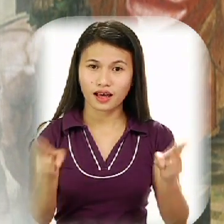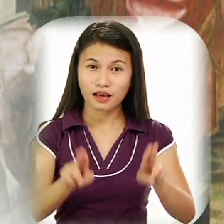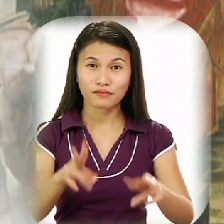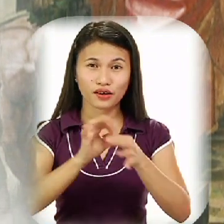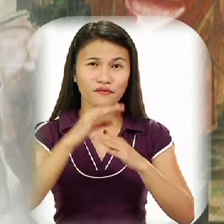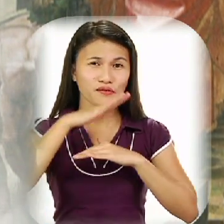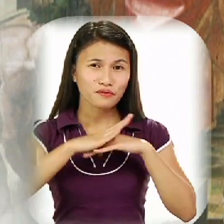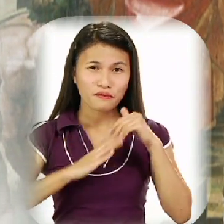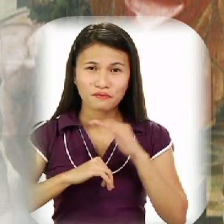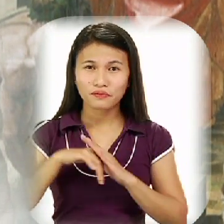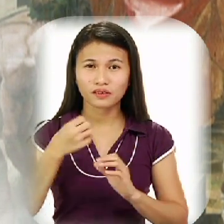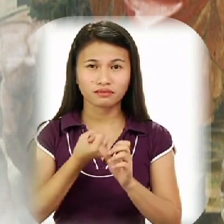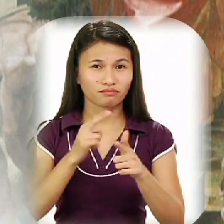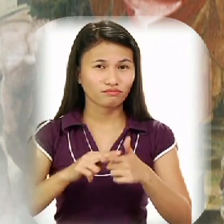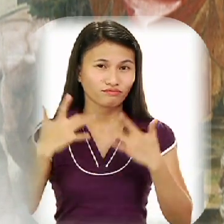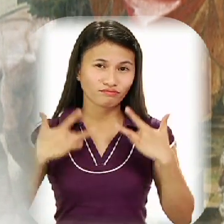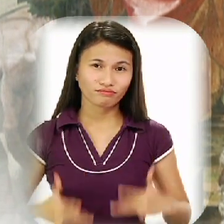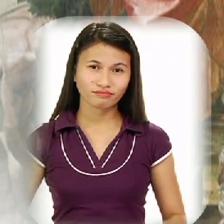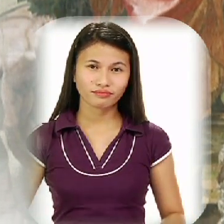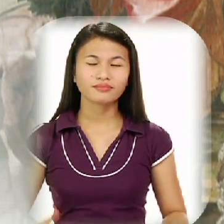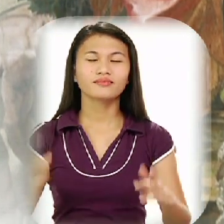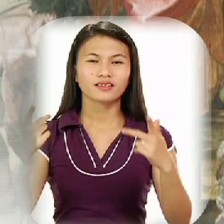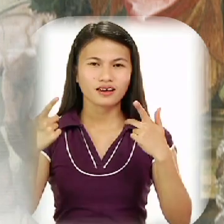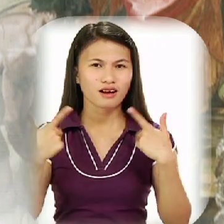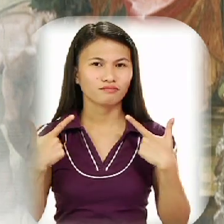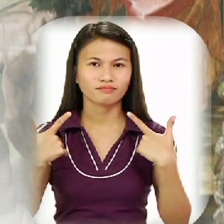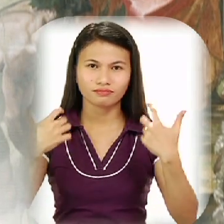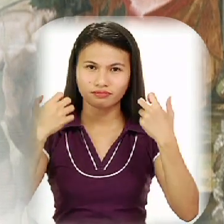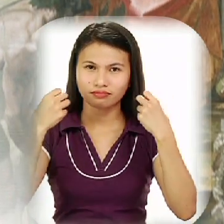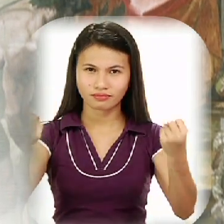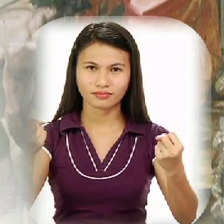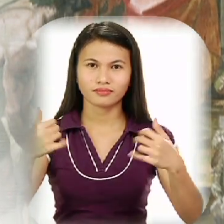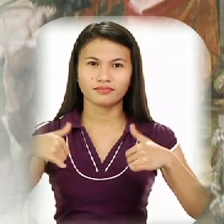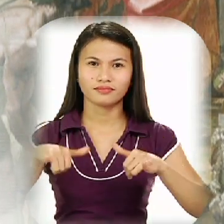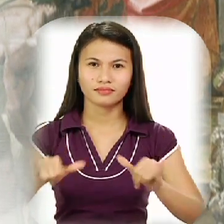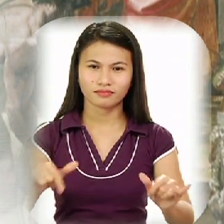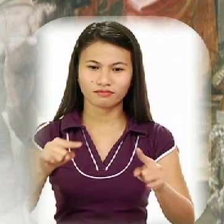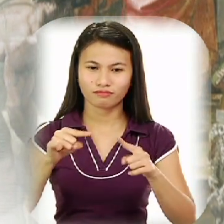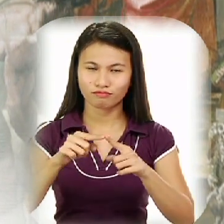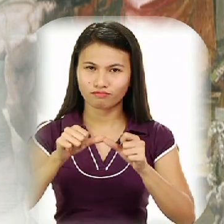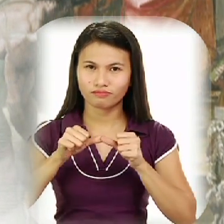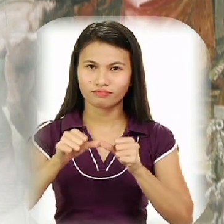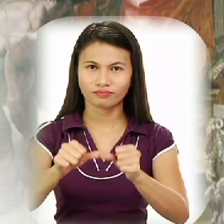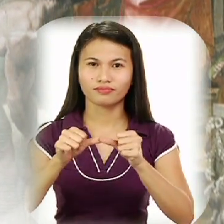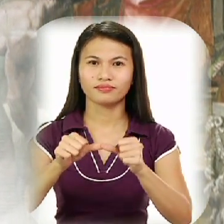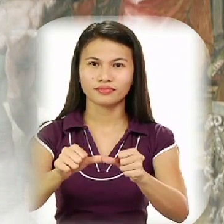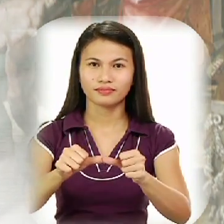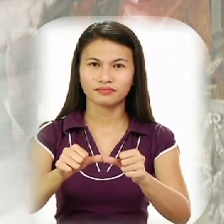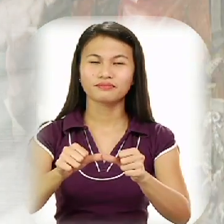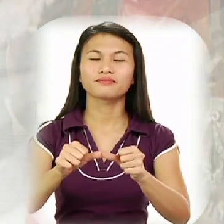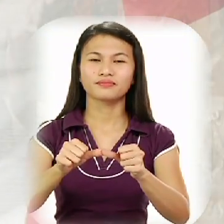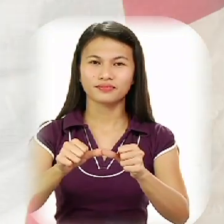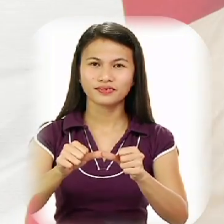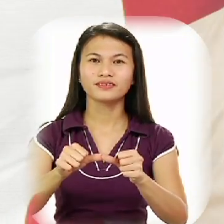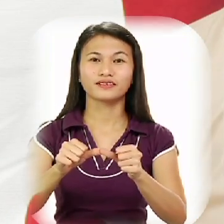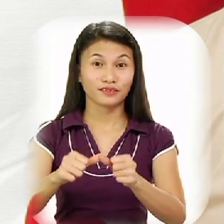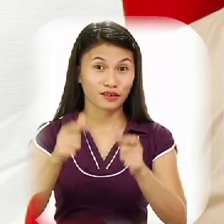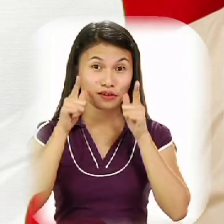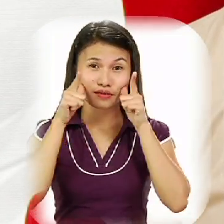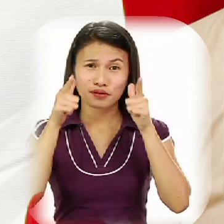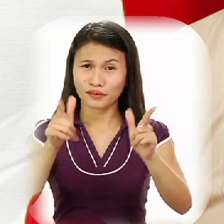of comfort or distress, he had the strength to continue.